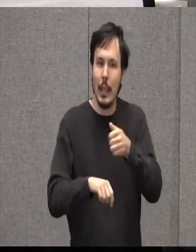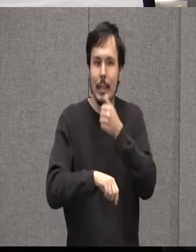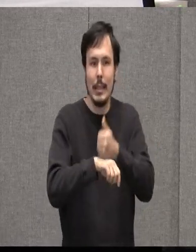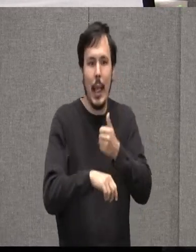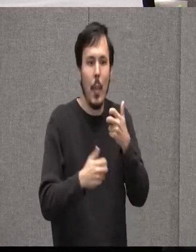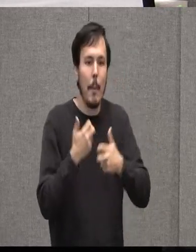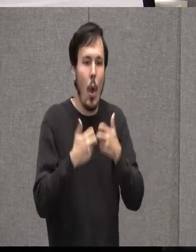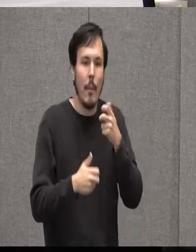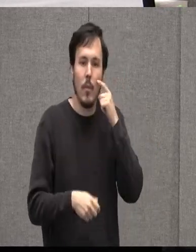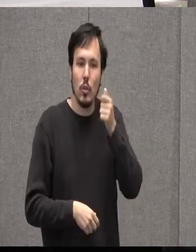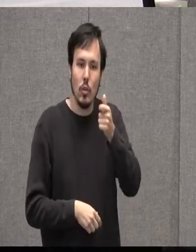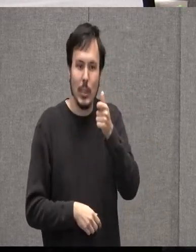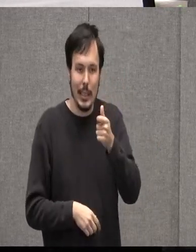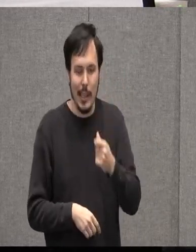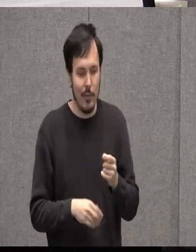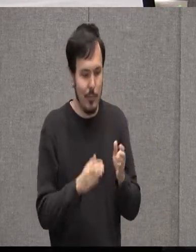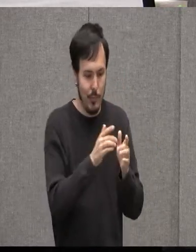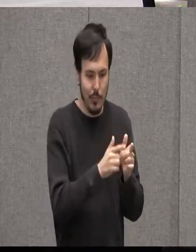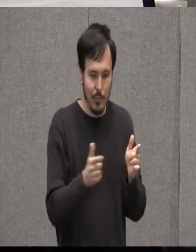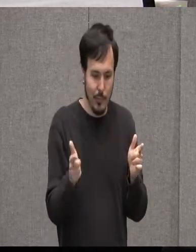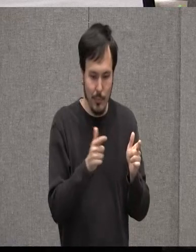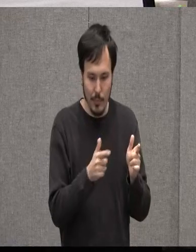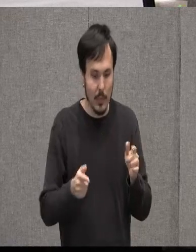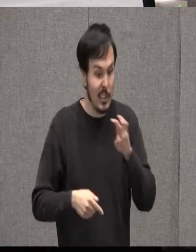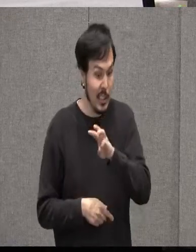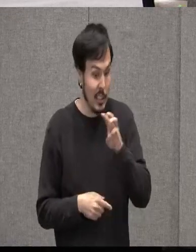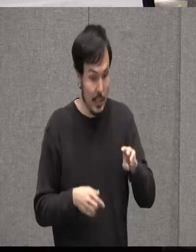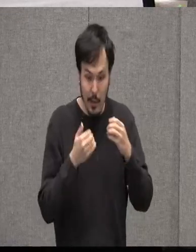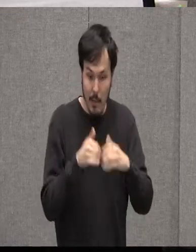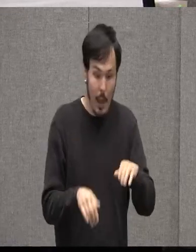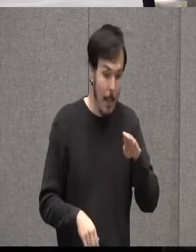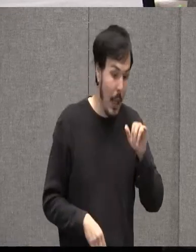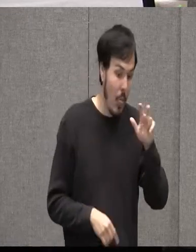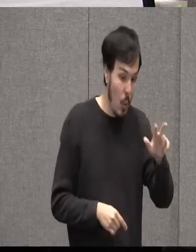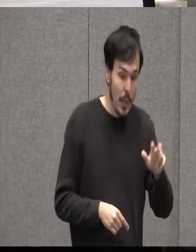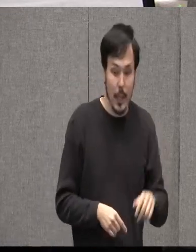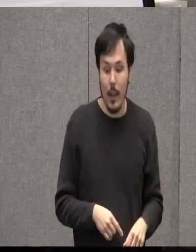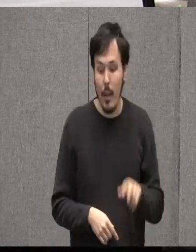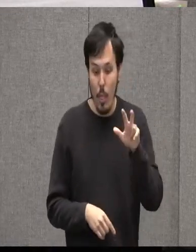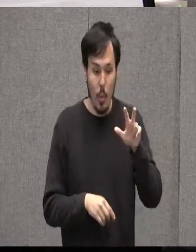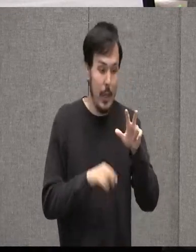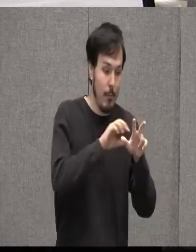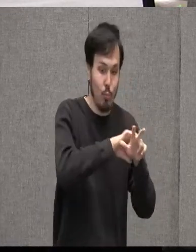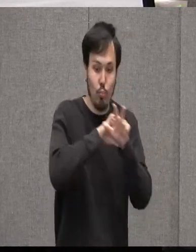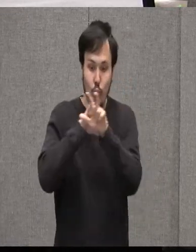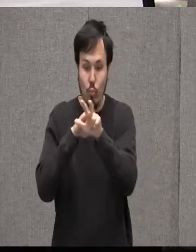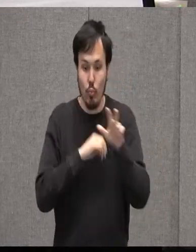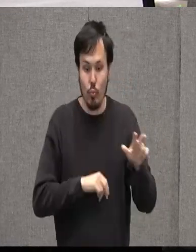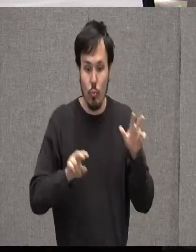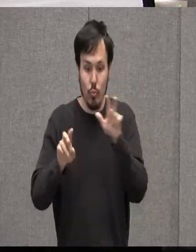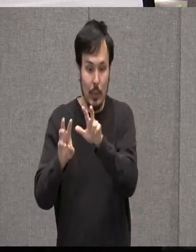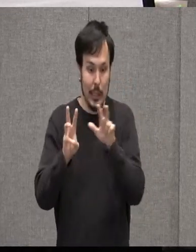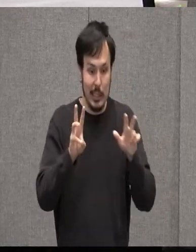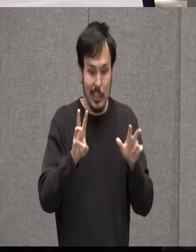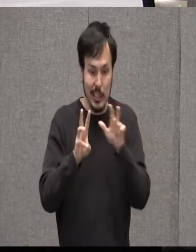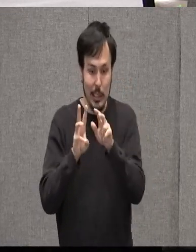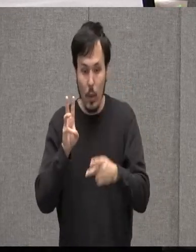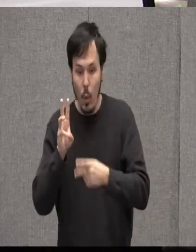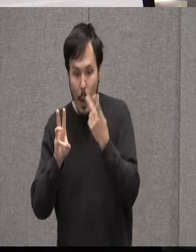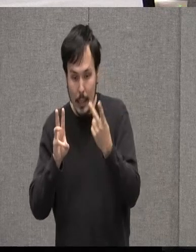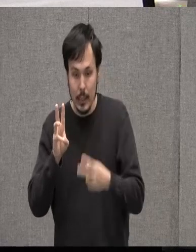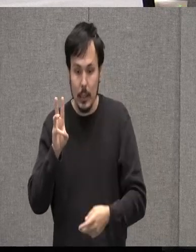math? What would we use? We would divide, right? So it's 66 inches, and if we want to